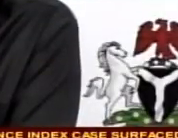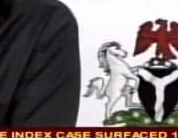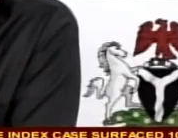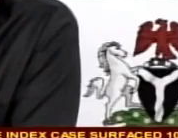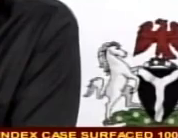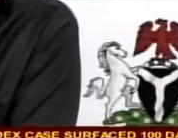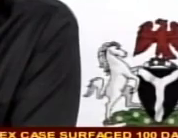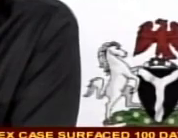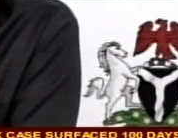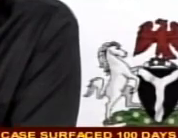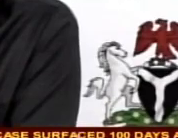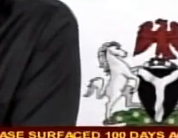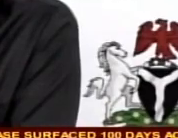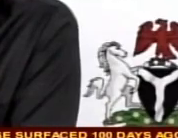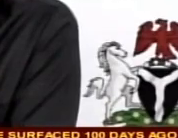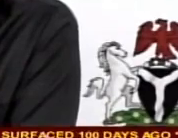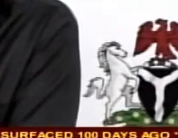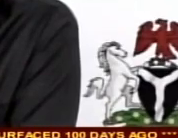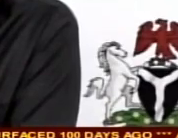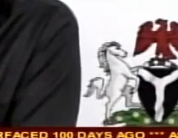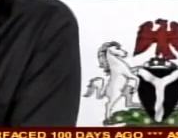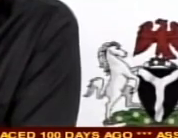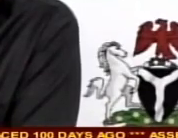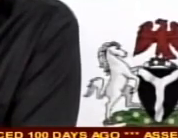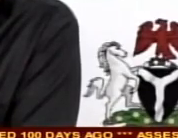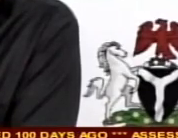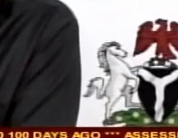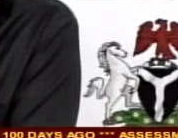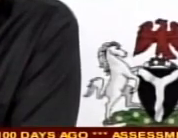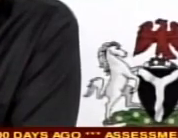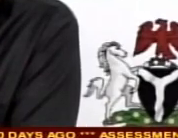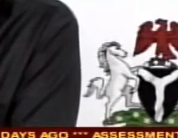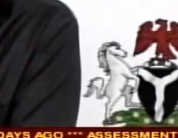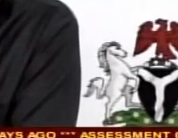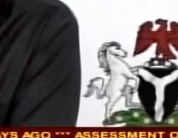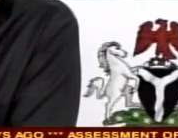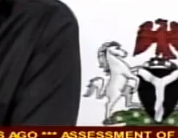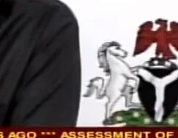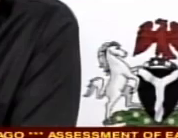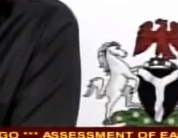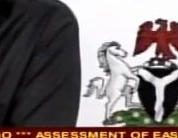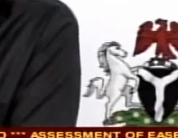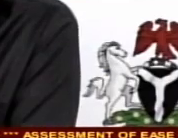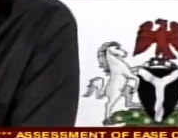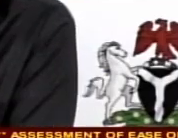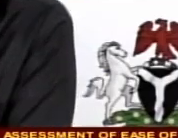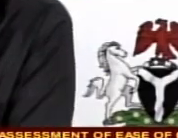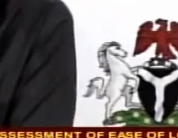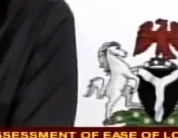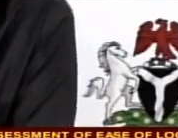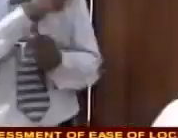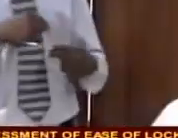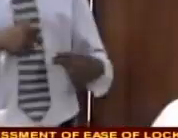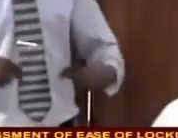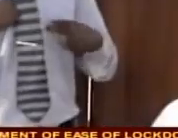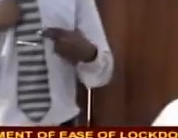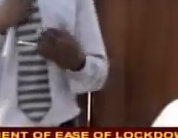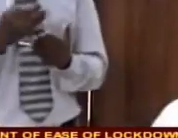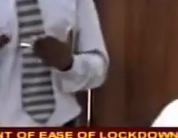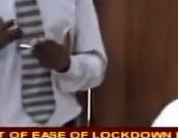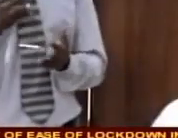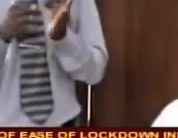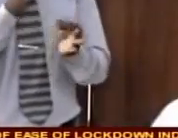mortality indices will be. Please, sir, this blanket exclusion for private health facilities is, if not reviewed, will